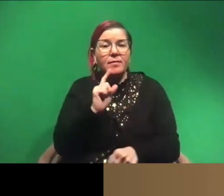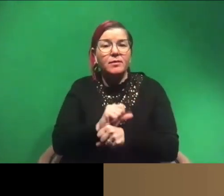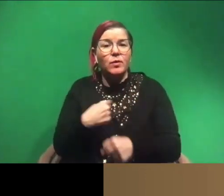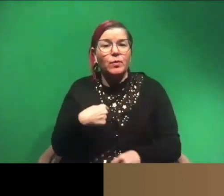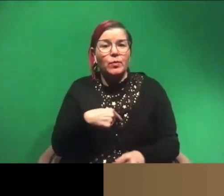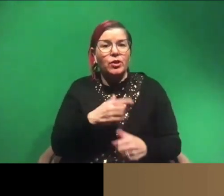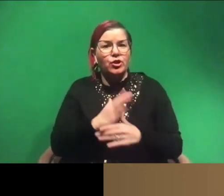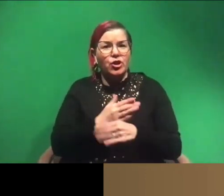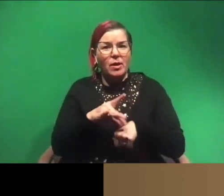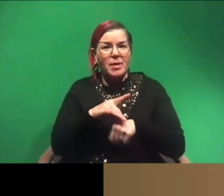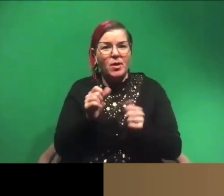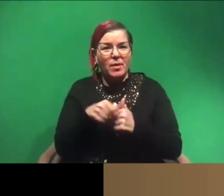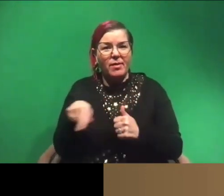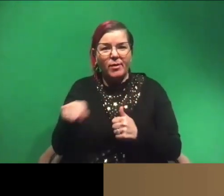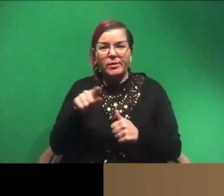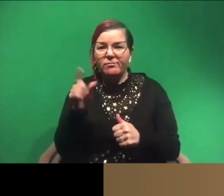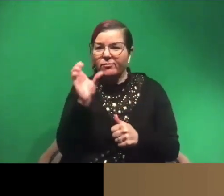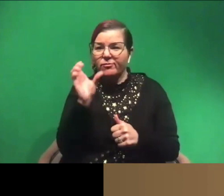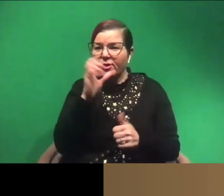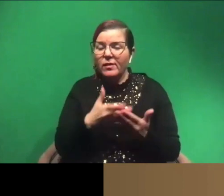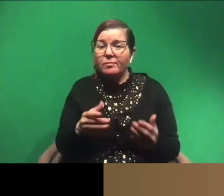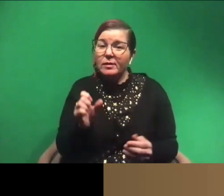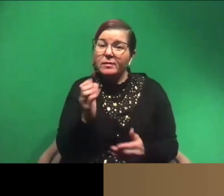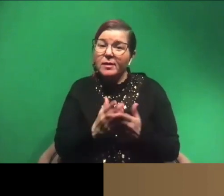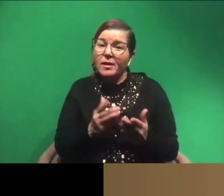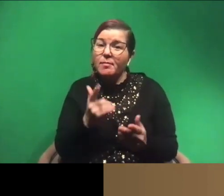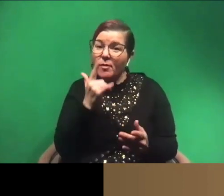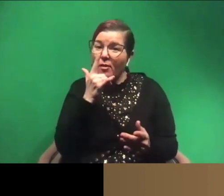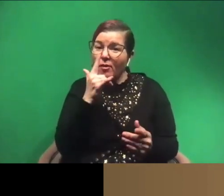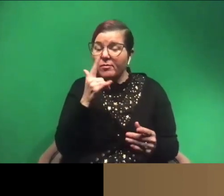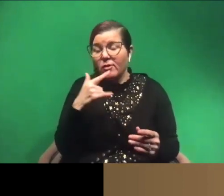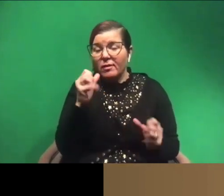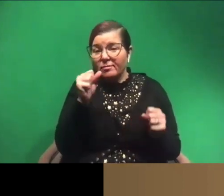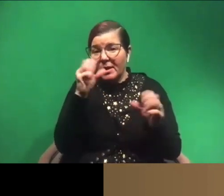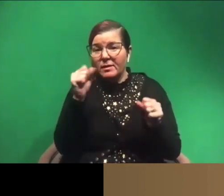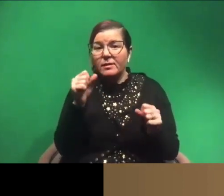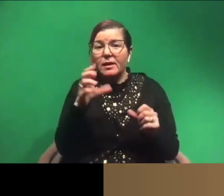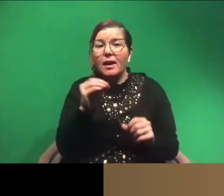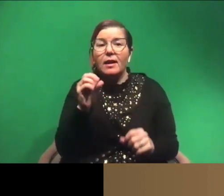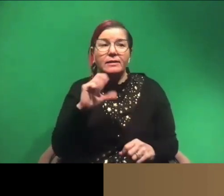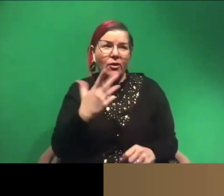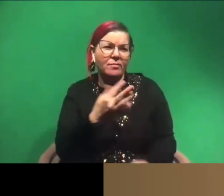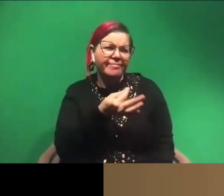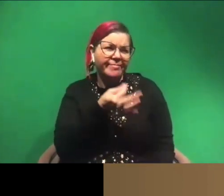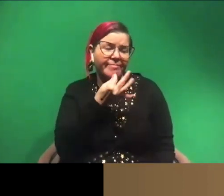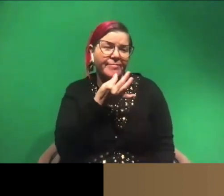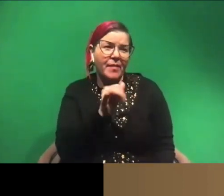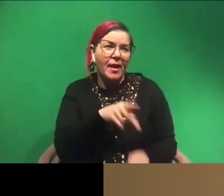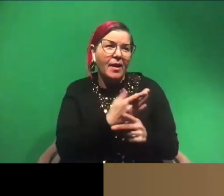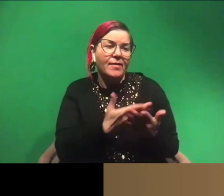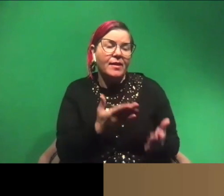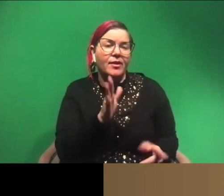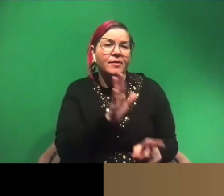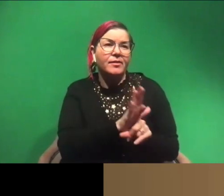a planet with these creatures. So some of them do look pretty amazing. And actually, I'm gonna say Sarah is gonna be your expert on that, because as